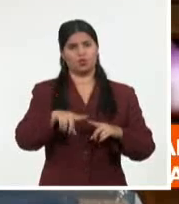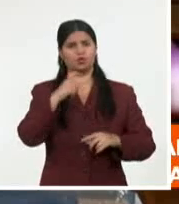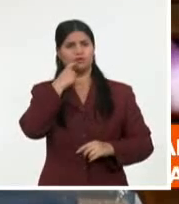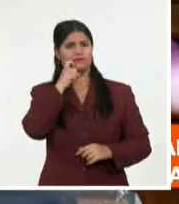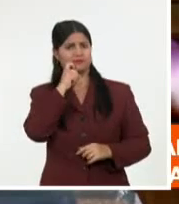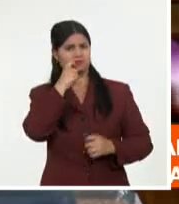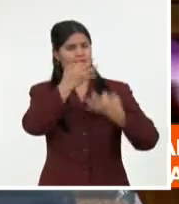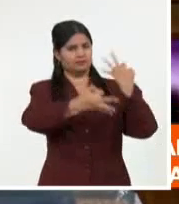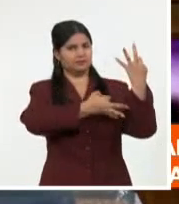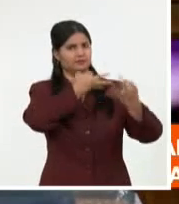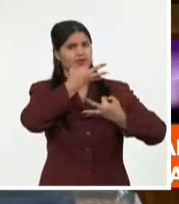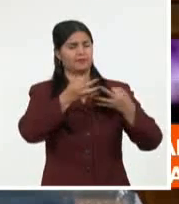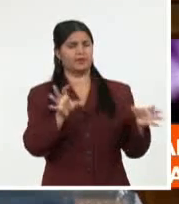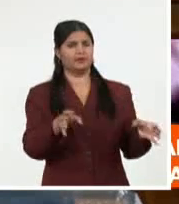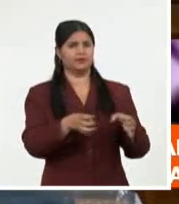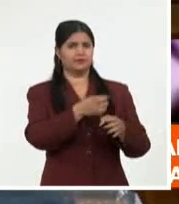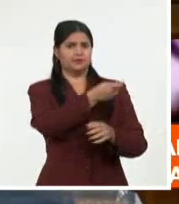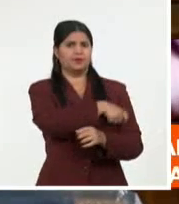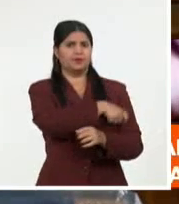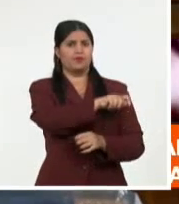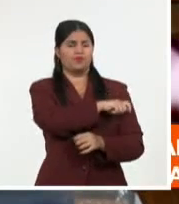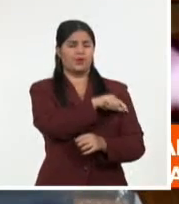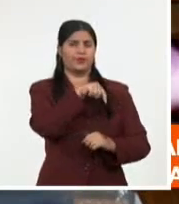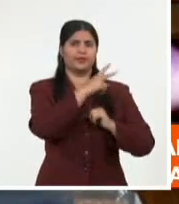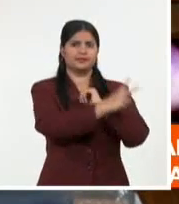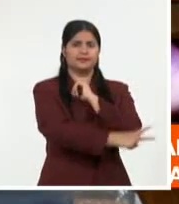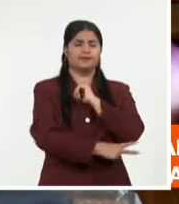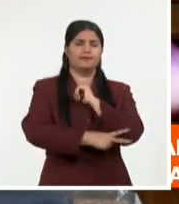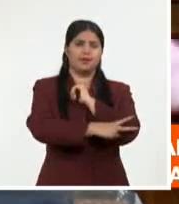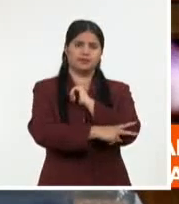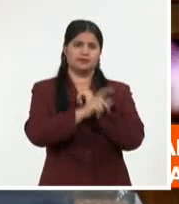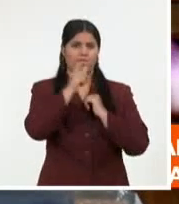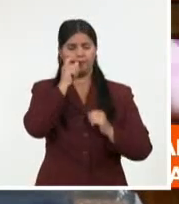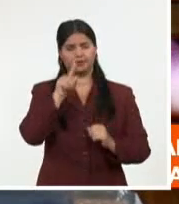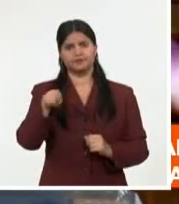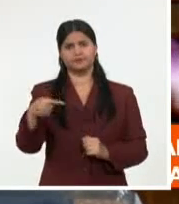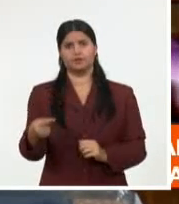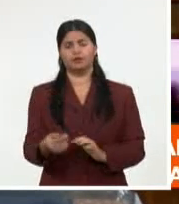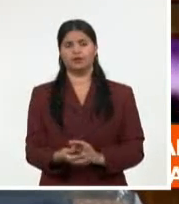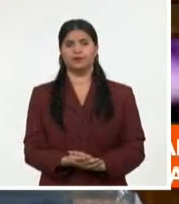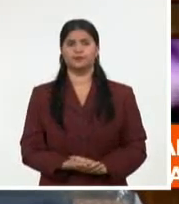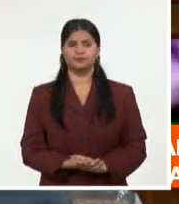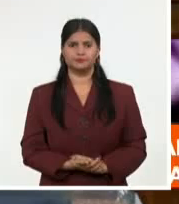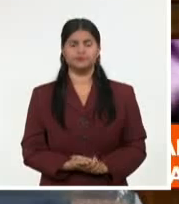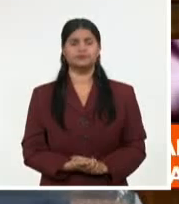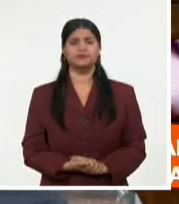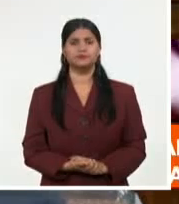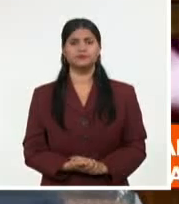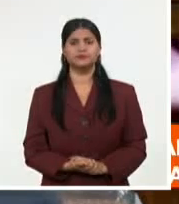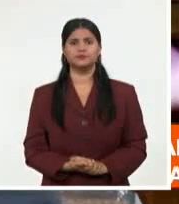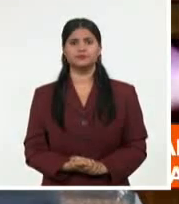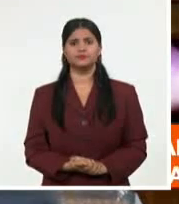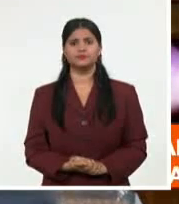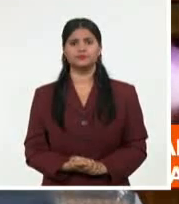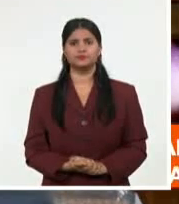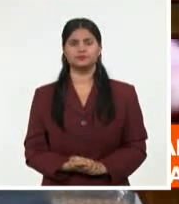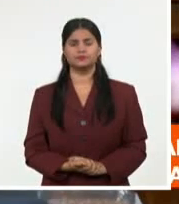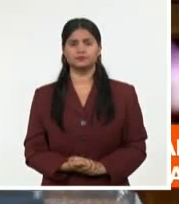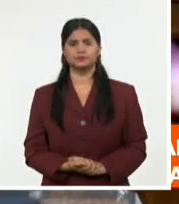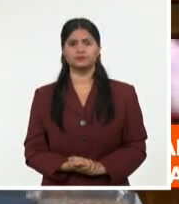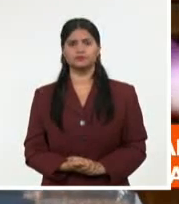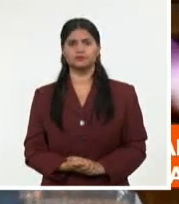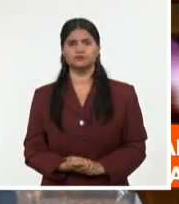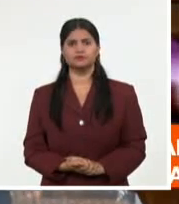in 2016, and which has been a tribute of solidarity with Cuba by this Caribbean